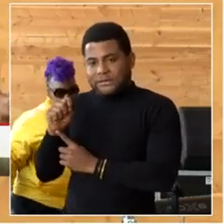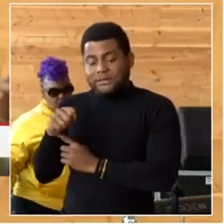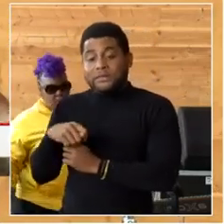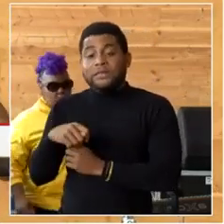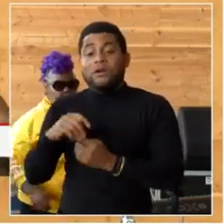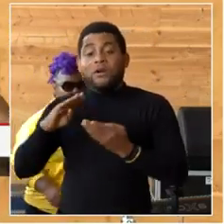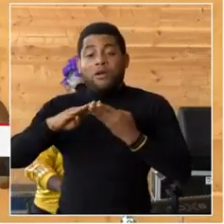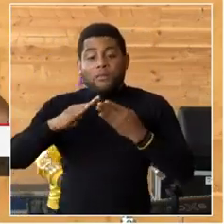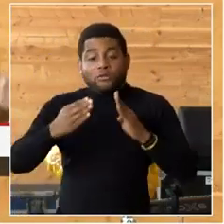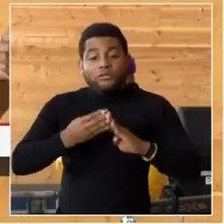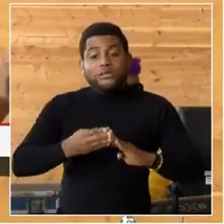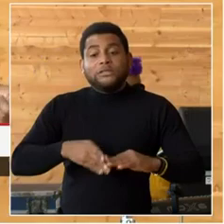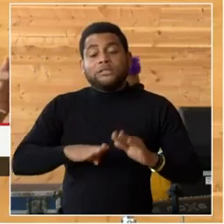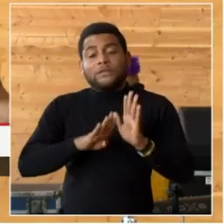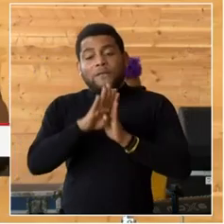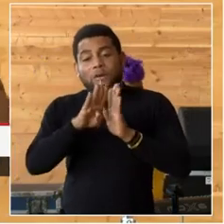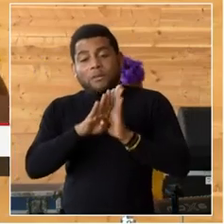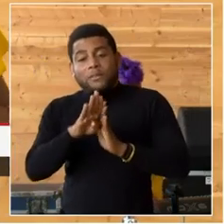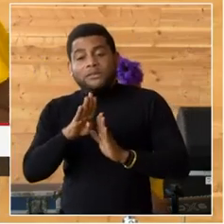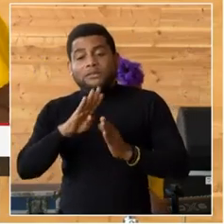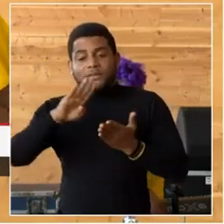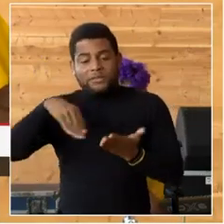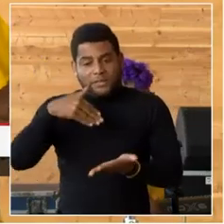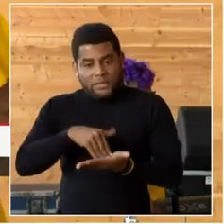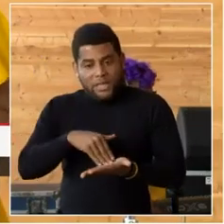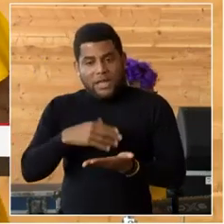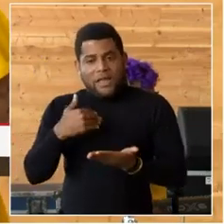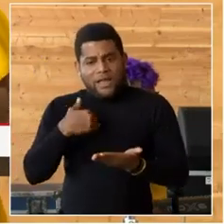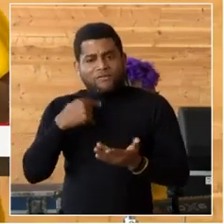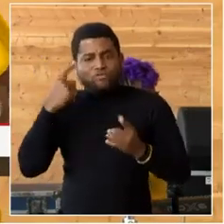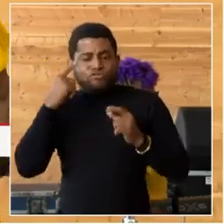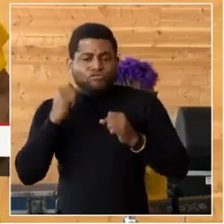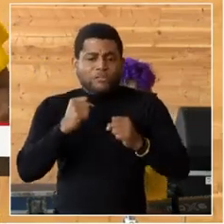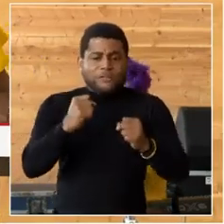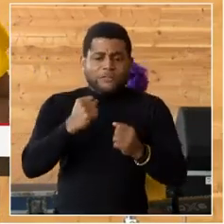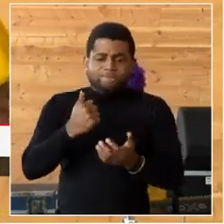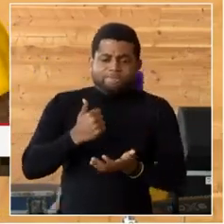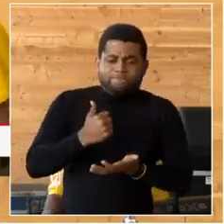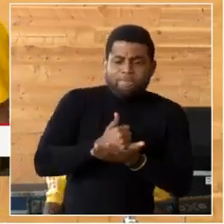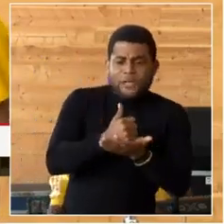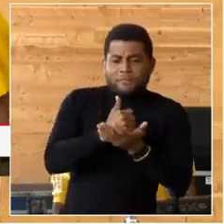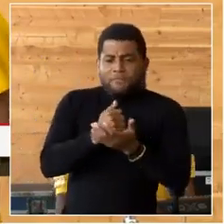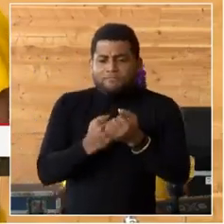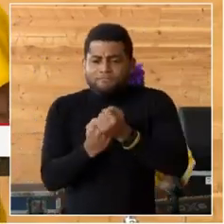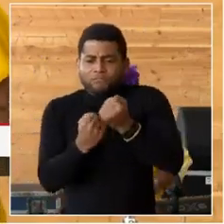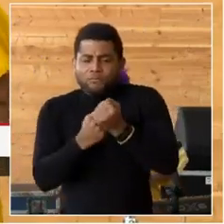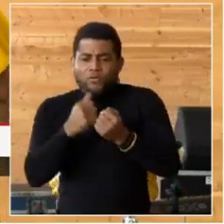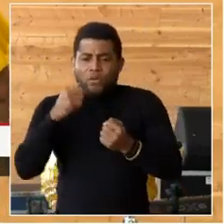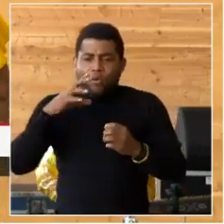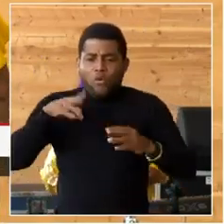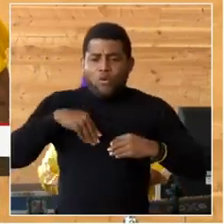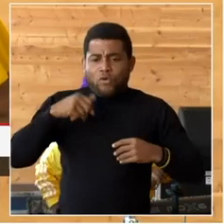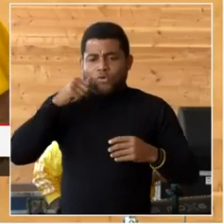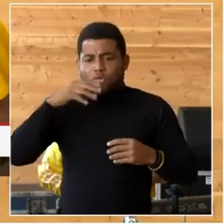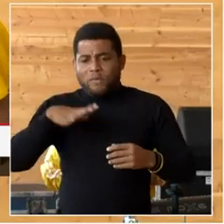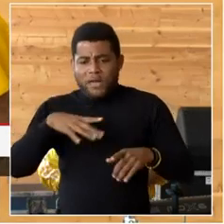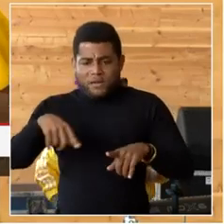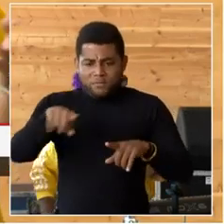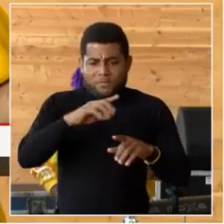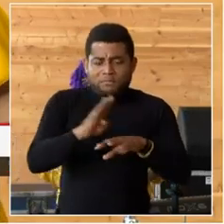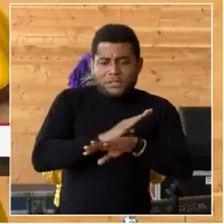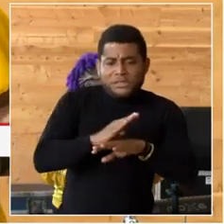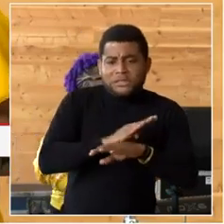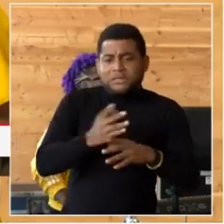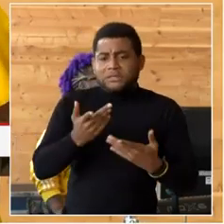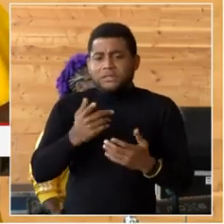get home ownership for women, has strategies for businesses. We had DSLBD. We